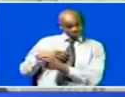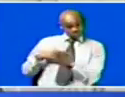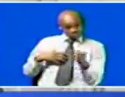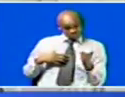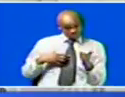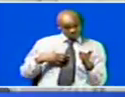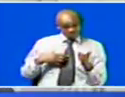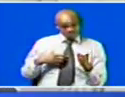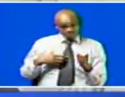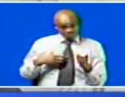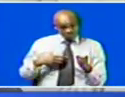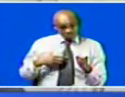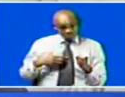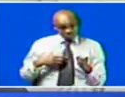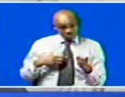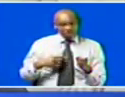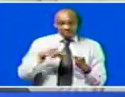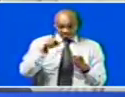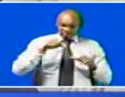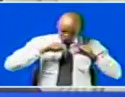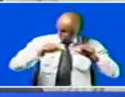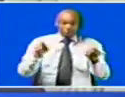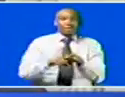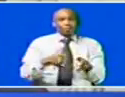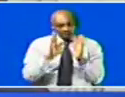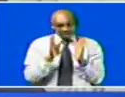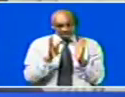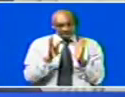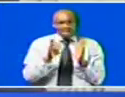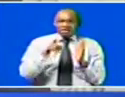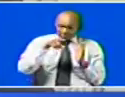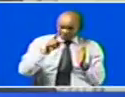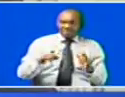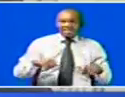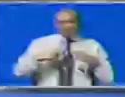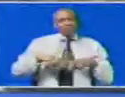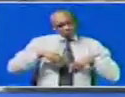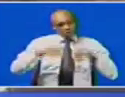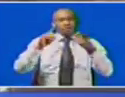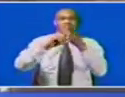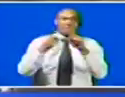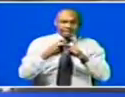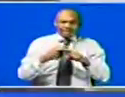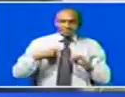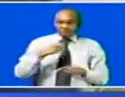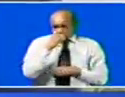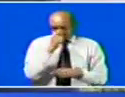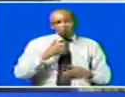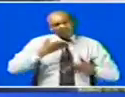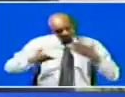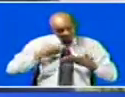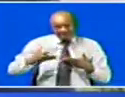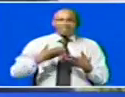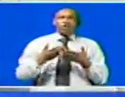in the certification are maintained and lived up to by all. I wish to express my sincere